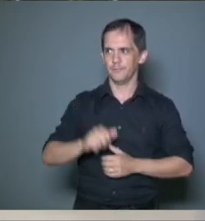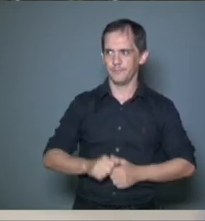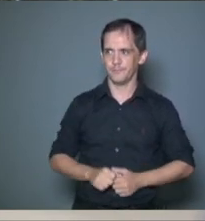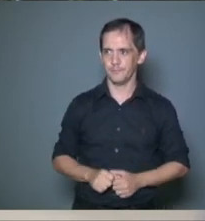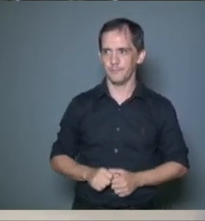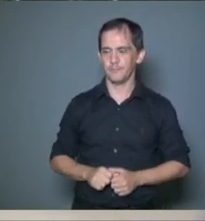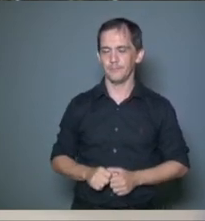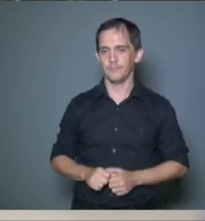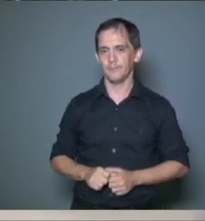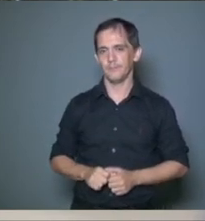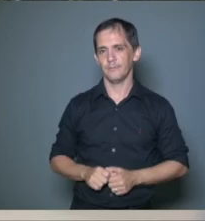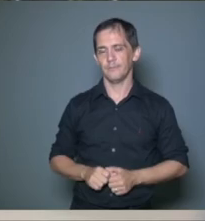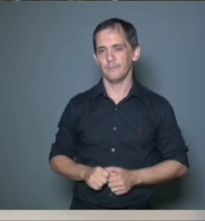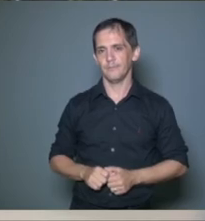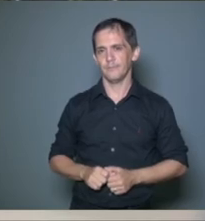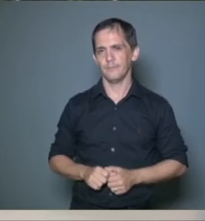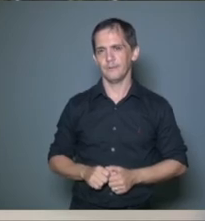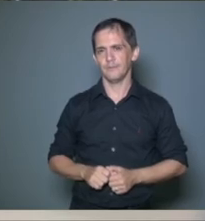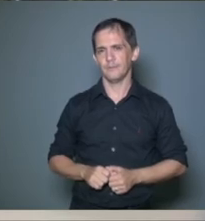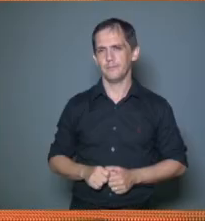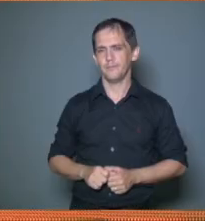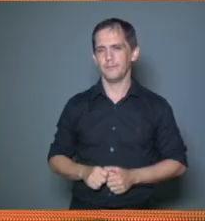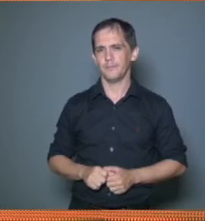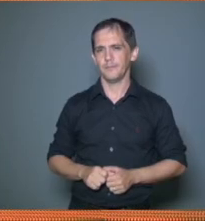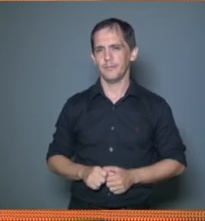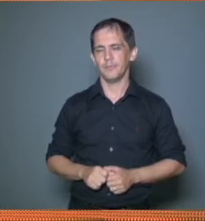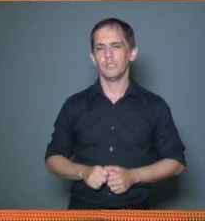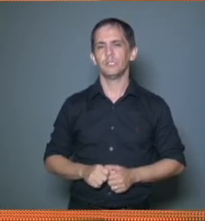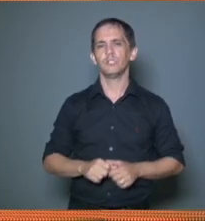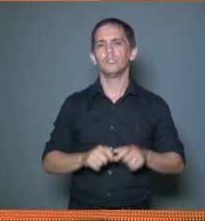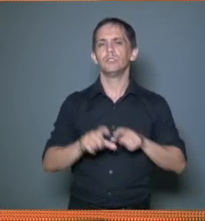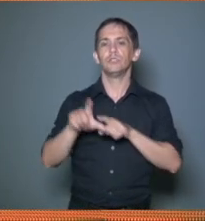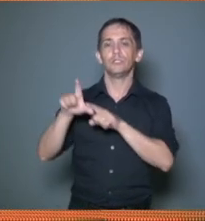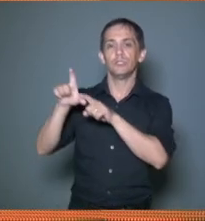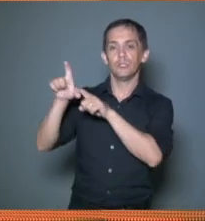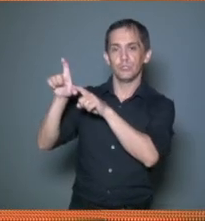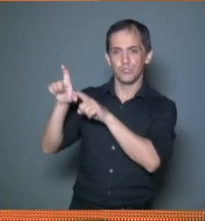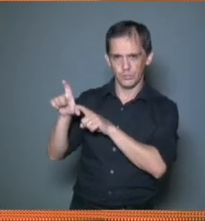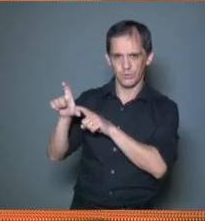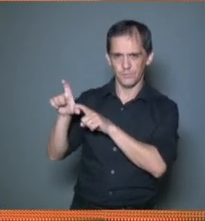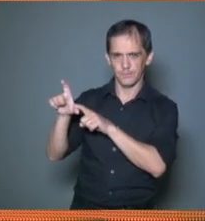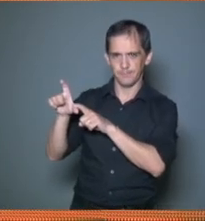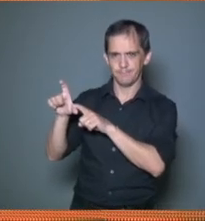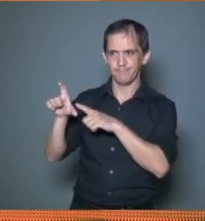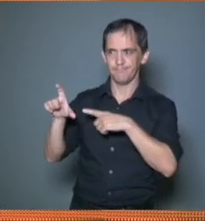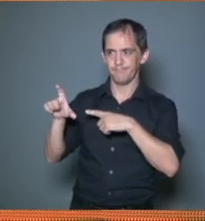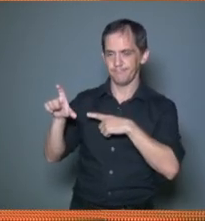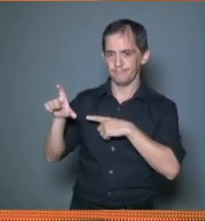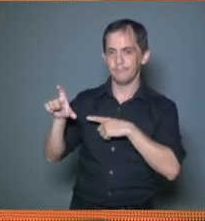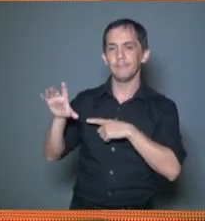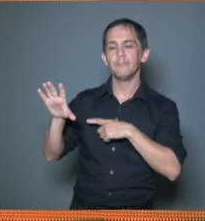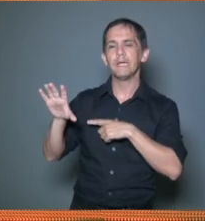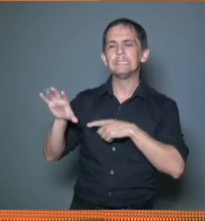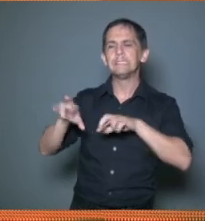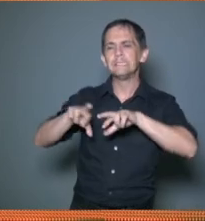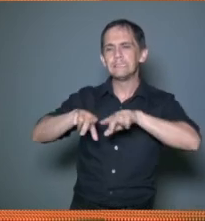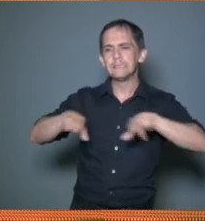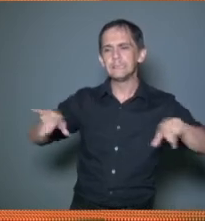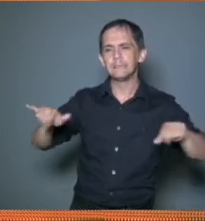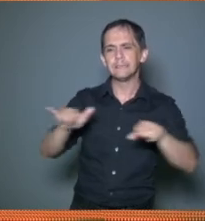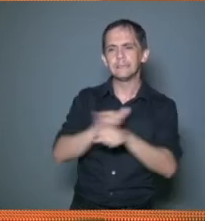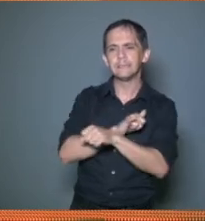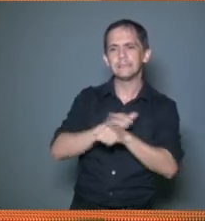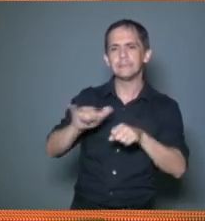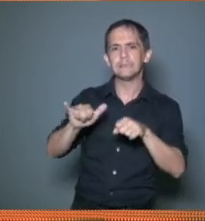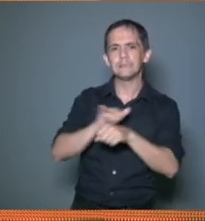question from Luana via WhatsApp. What are the best options in the market in terms of debt, thinking about financial